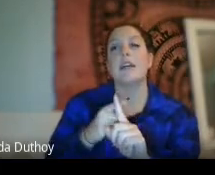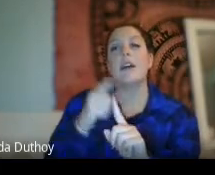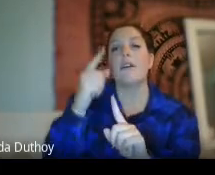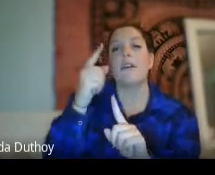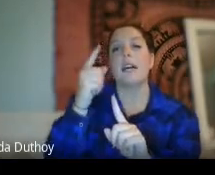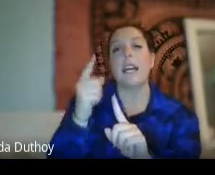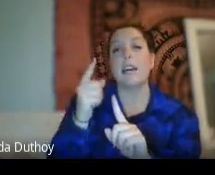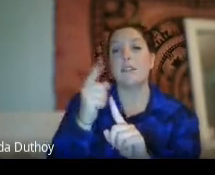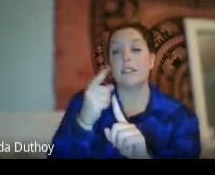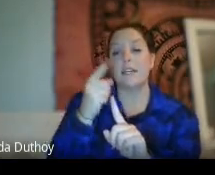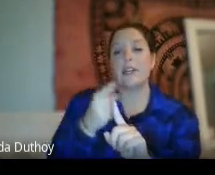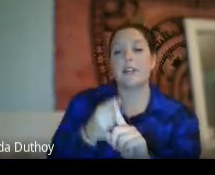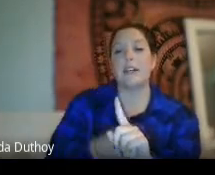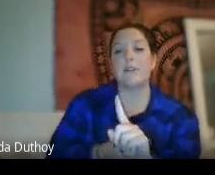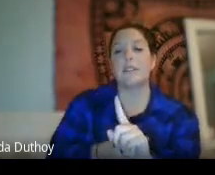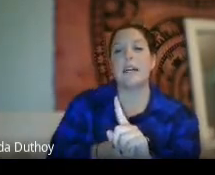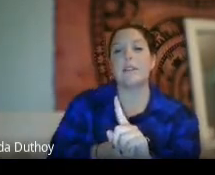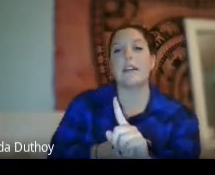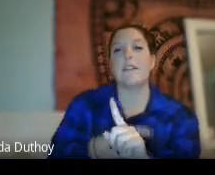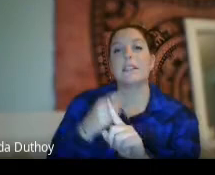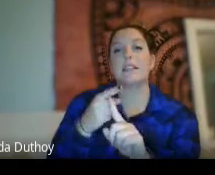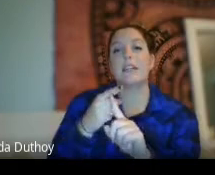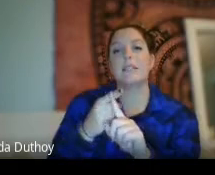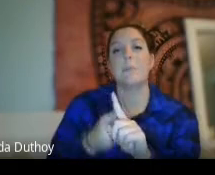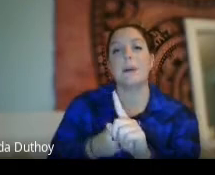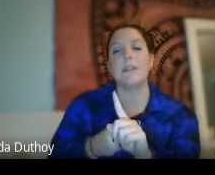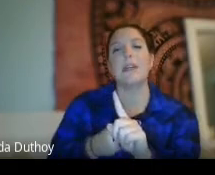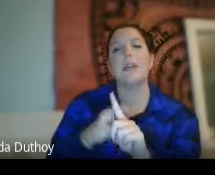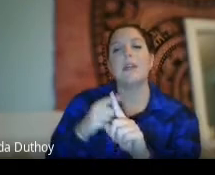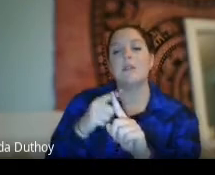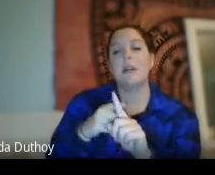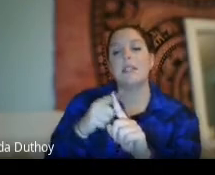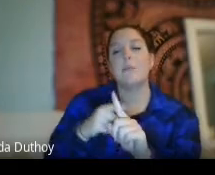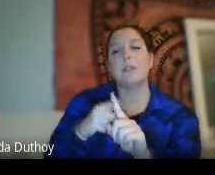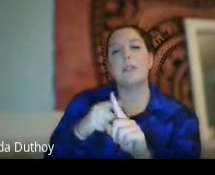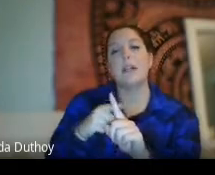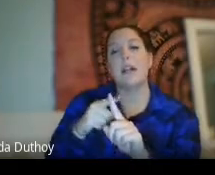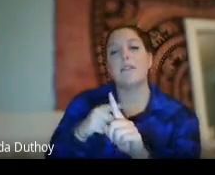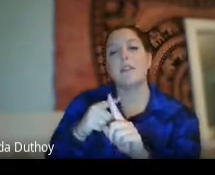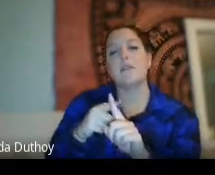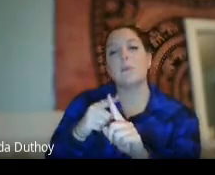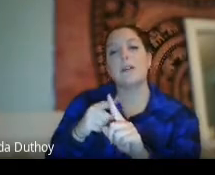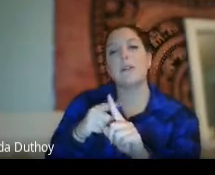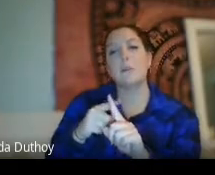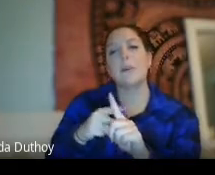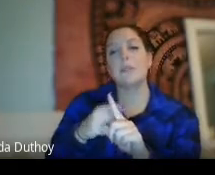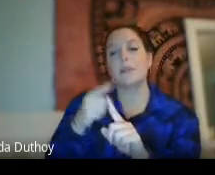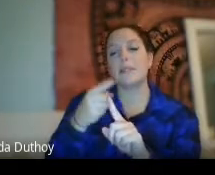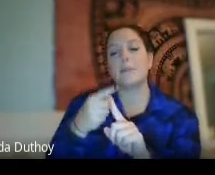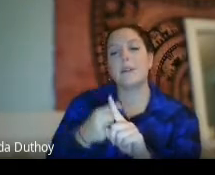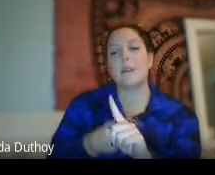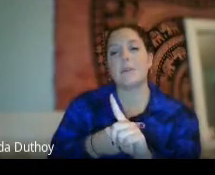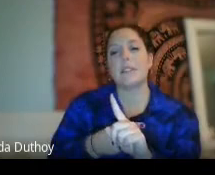sign, a calendar sign that goes down like this, and that's month. So you got temperature, give a little wiggle